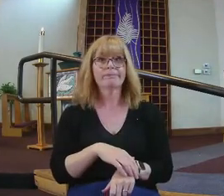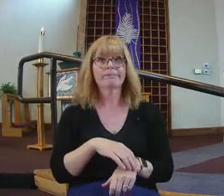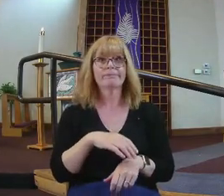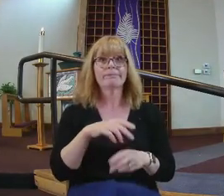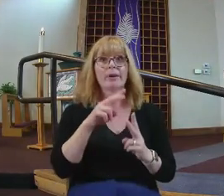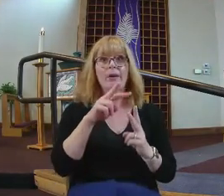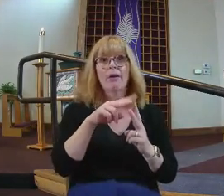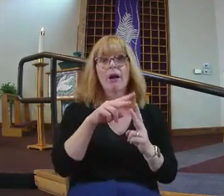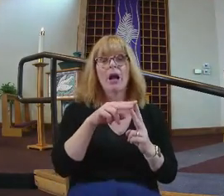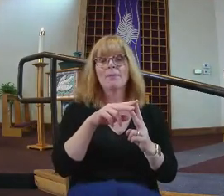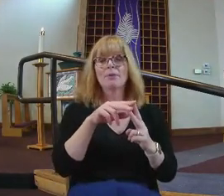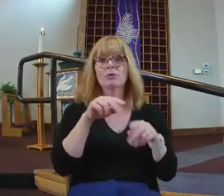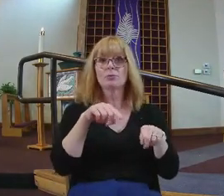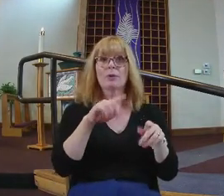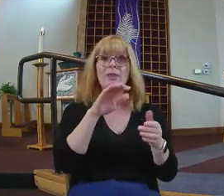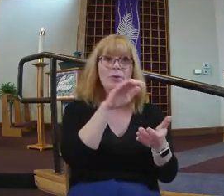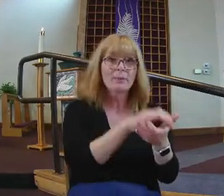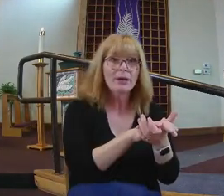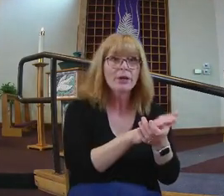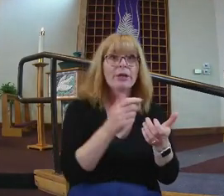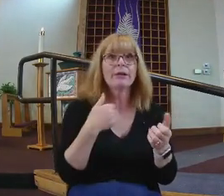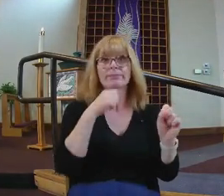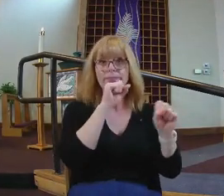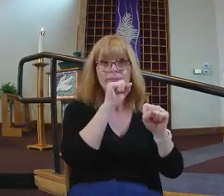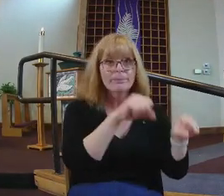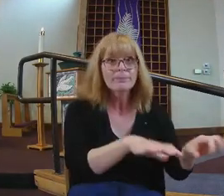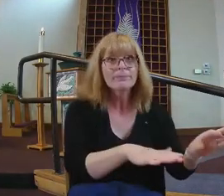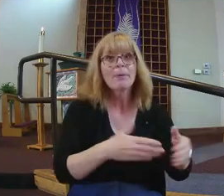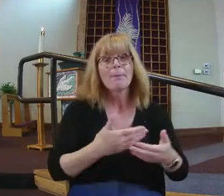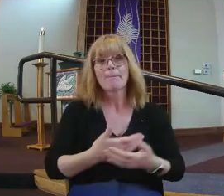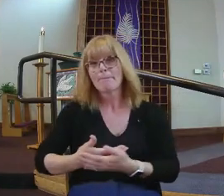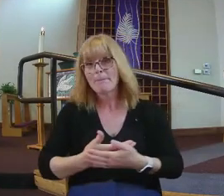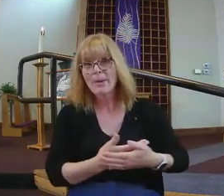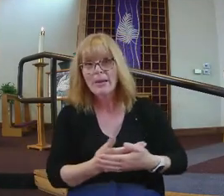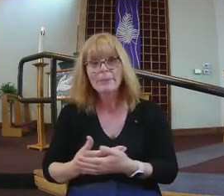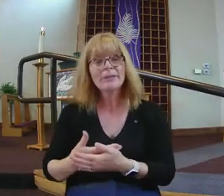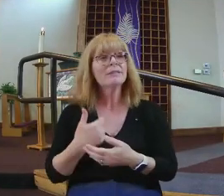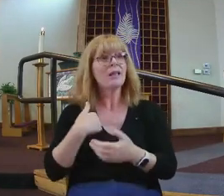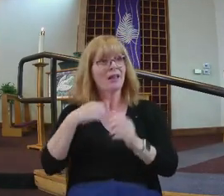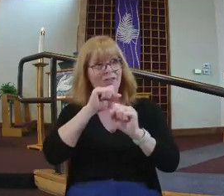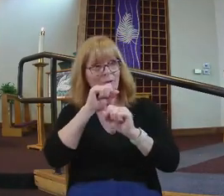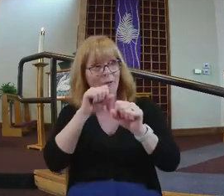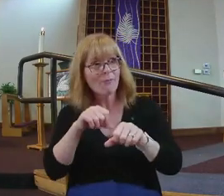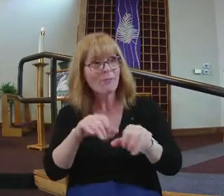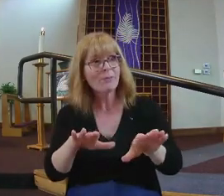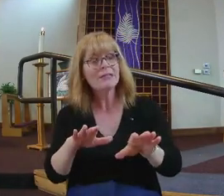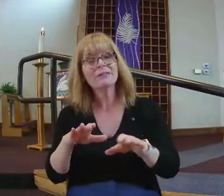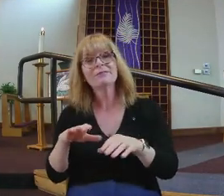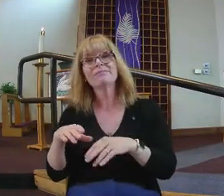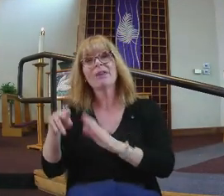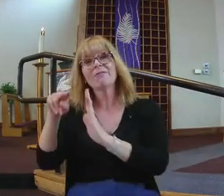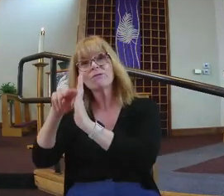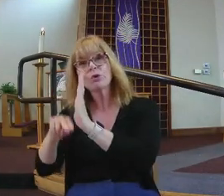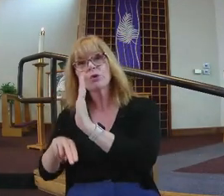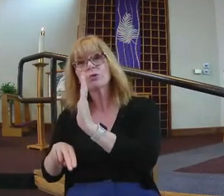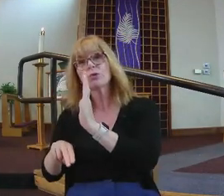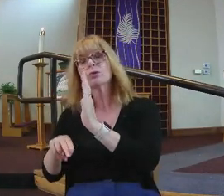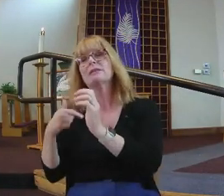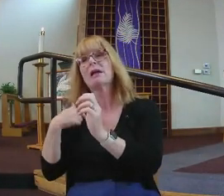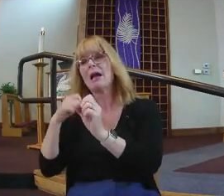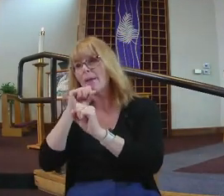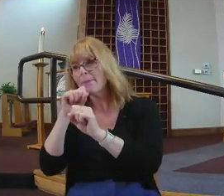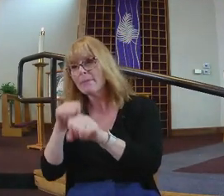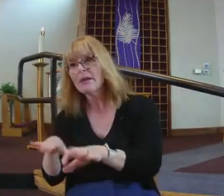and babies at baptisms. I have blessed played blessings upon families at funerals and young women at